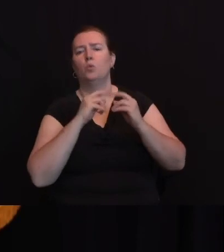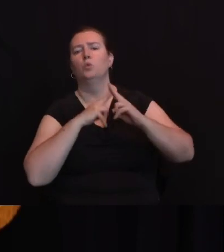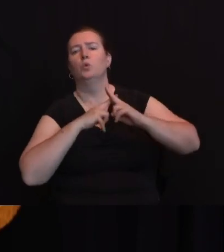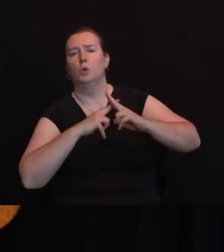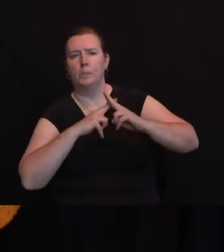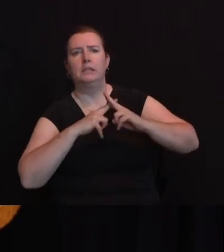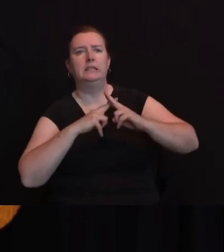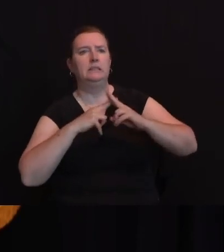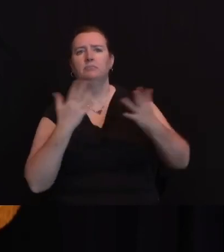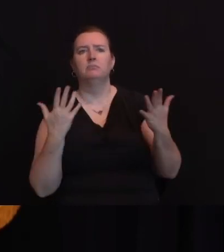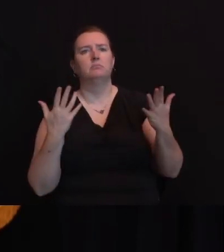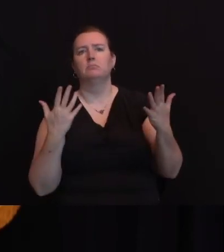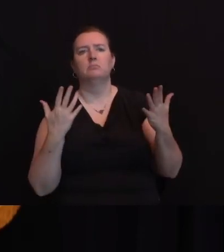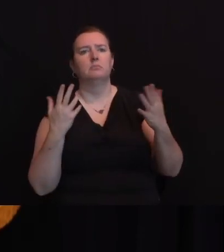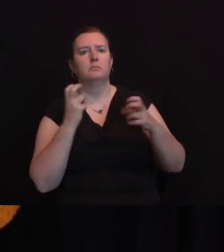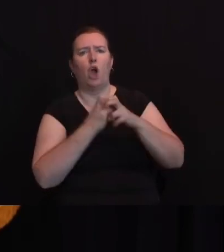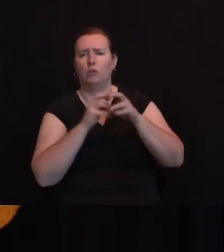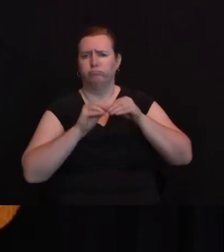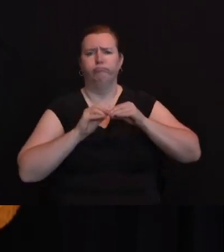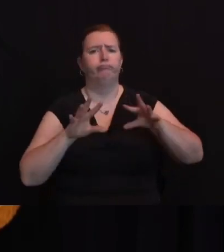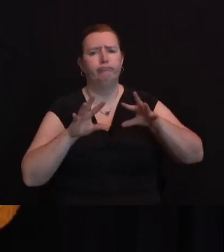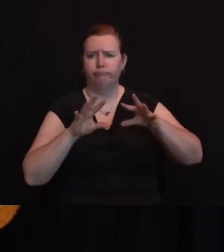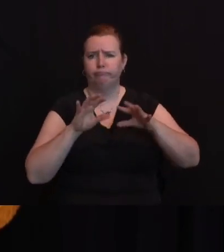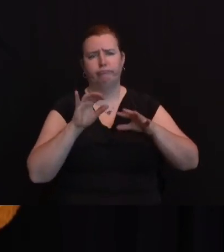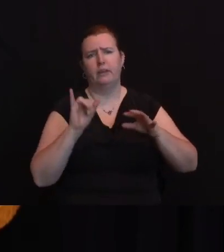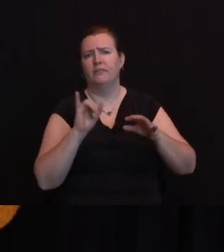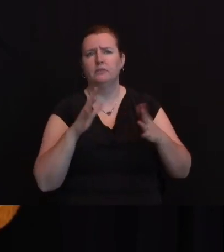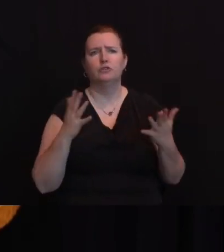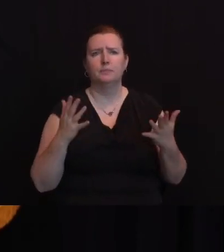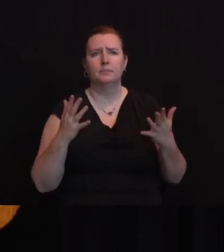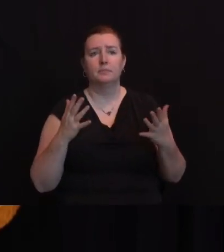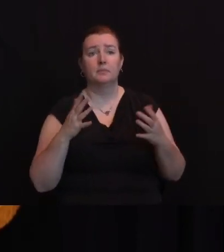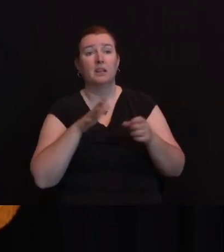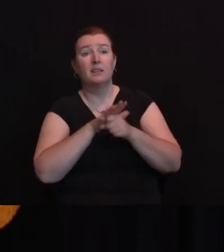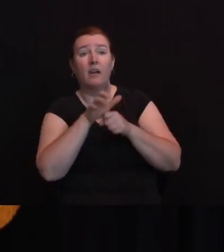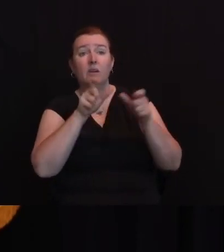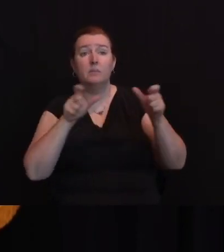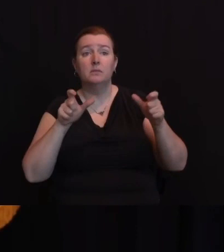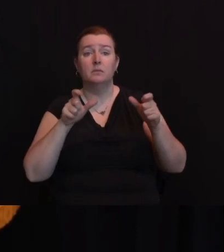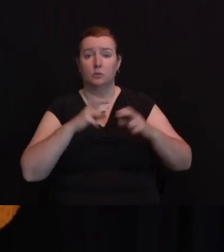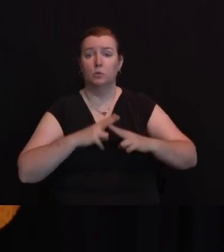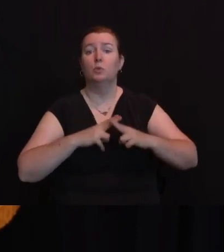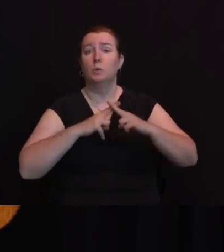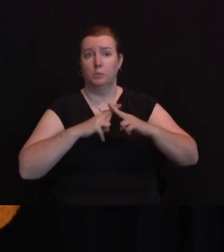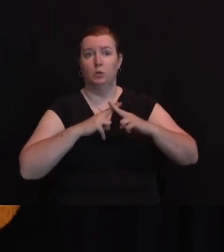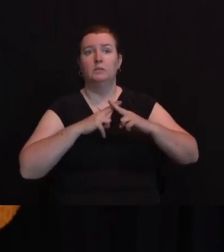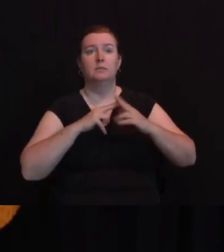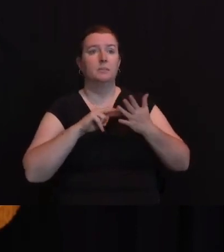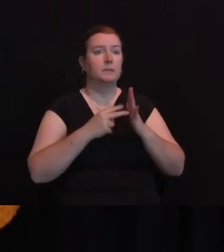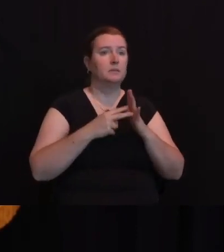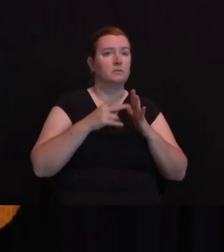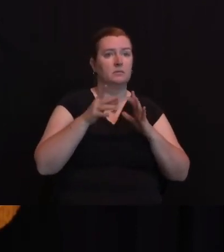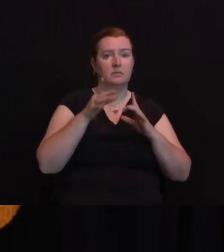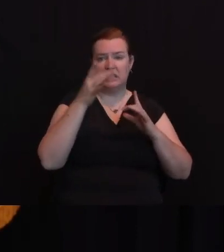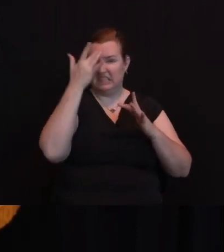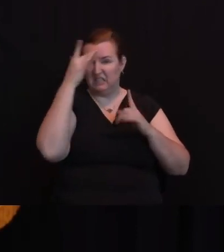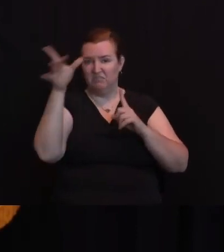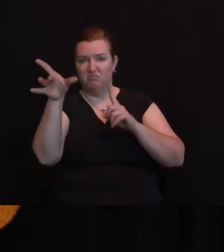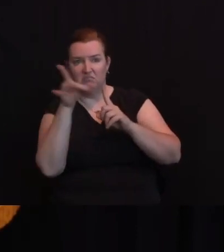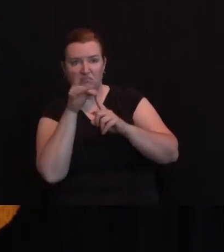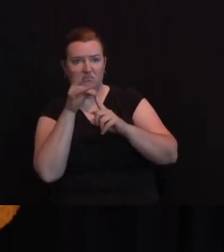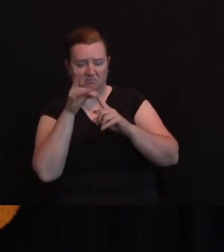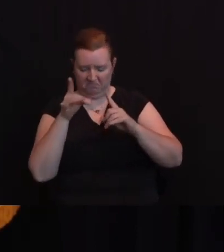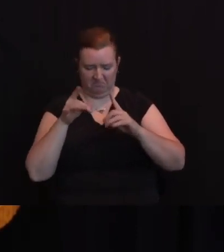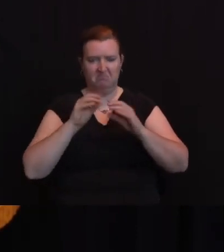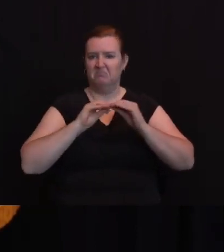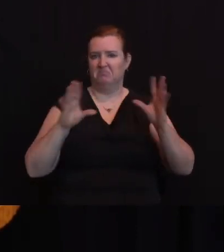person to person. And at some point, when enough people become immune, even if individuals become ill, it doesn't spread around and it